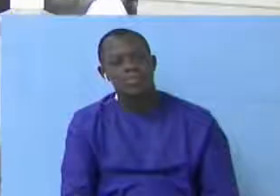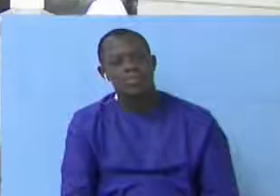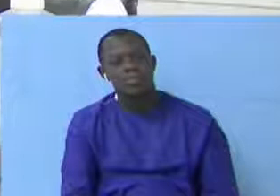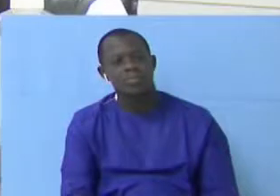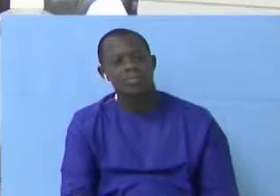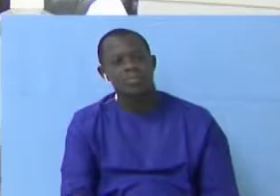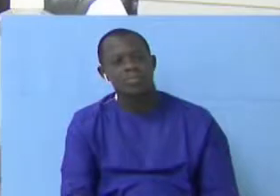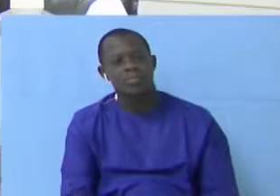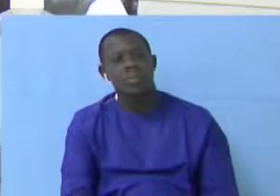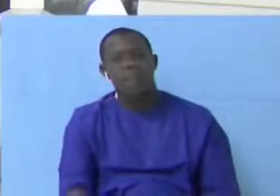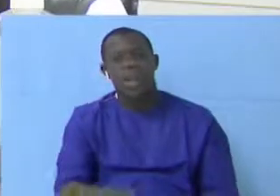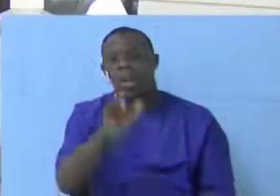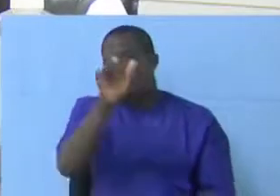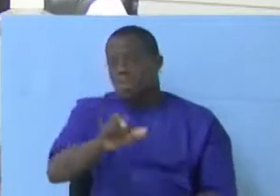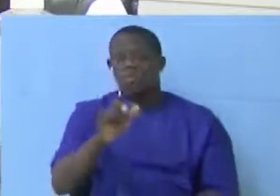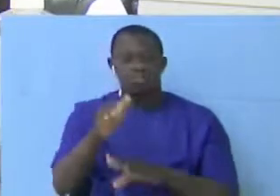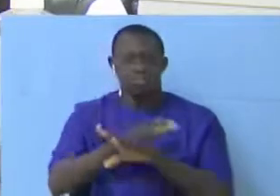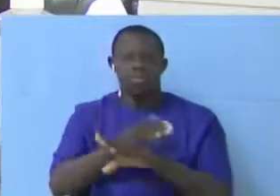was detained.